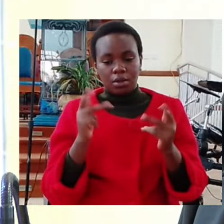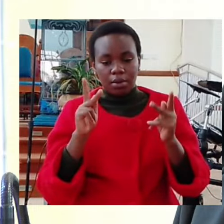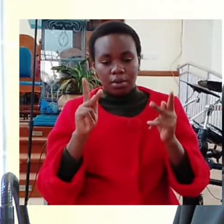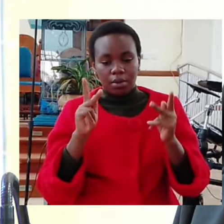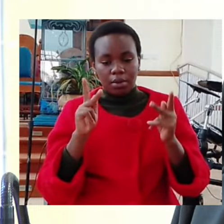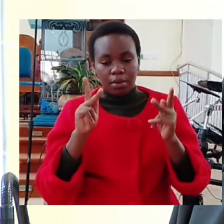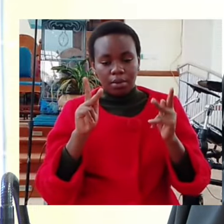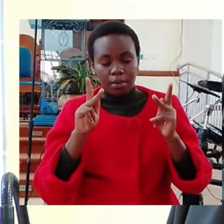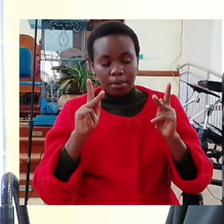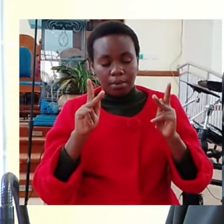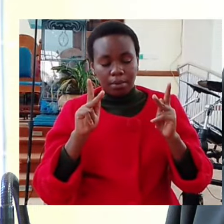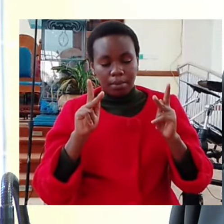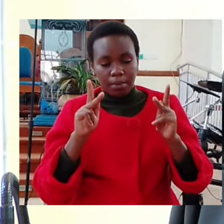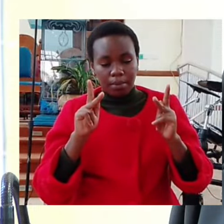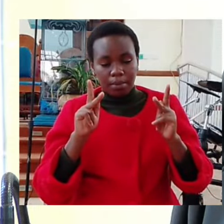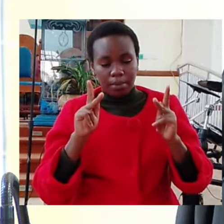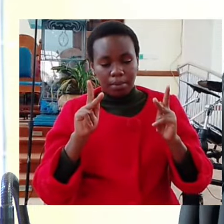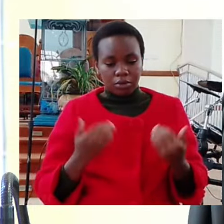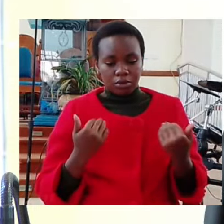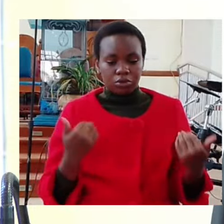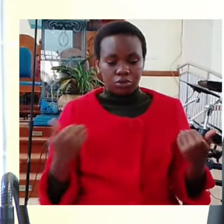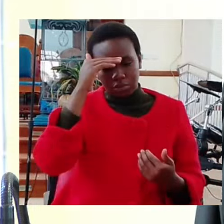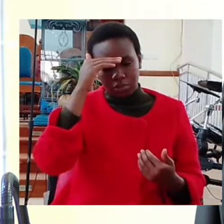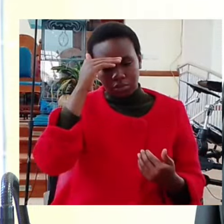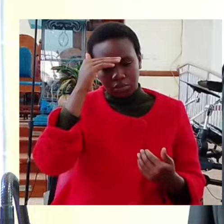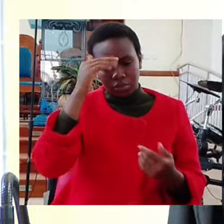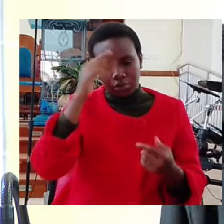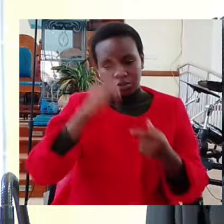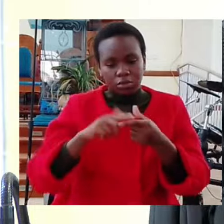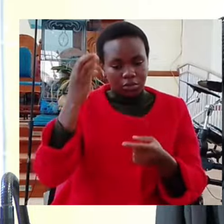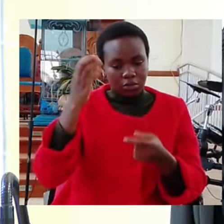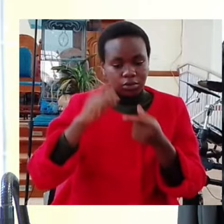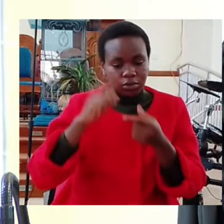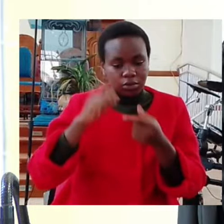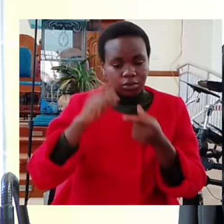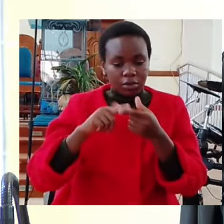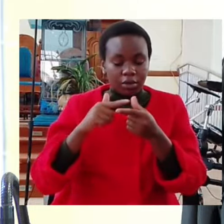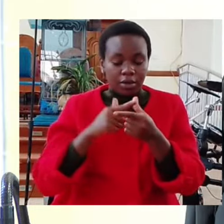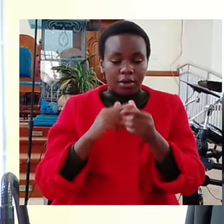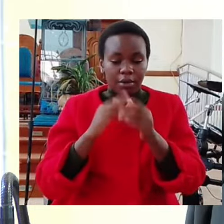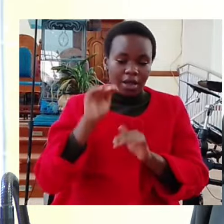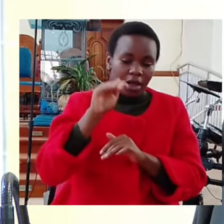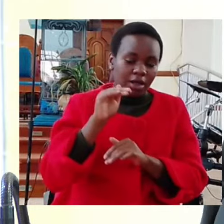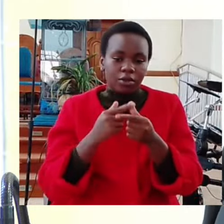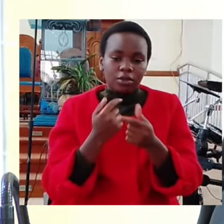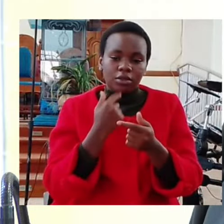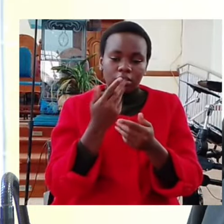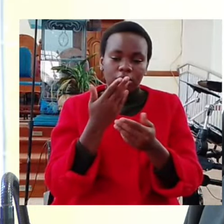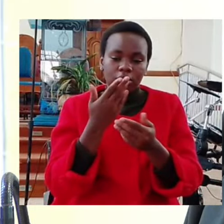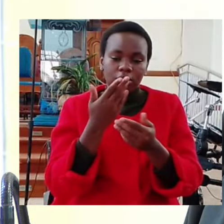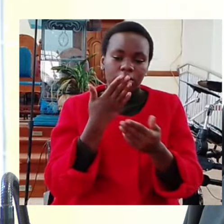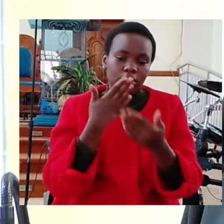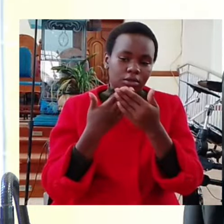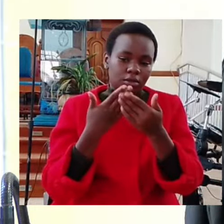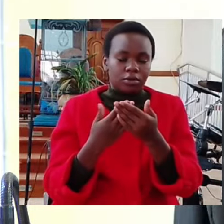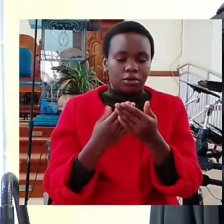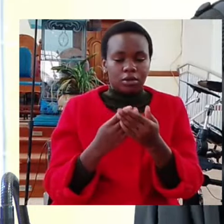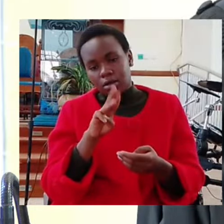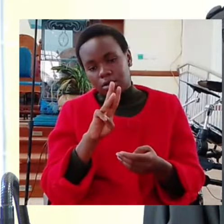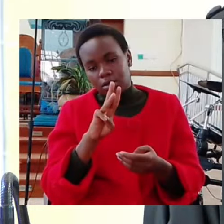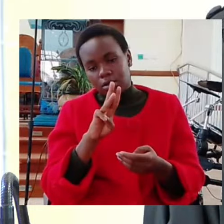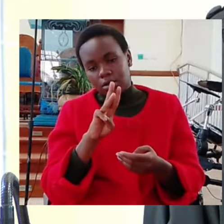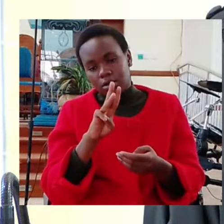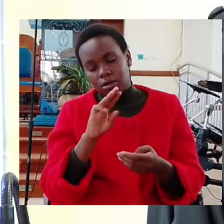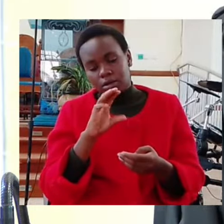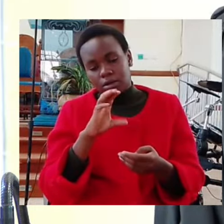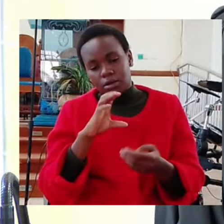muremi. Hede ria muraho era irio thiwira ngai mwathani ni ndagucokeria ngatho ni undu wa kamau ni mwana wa